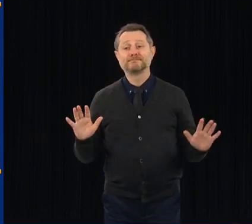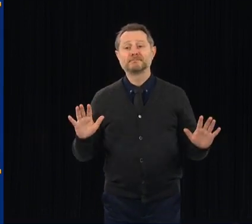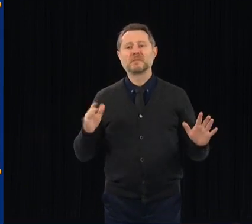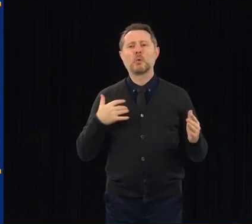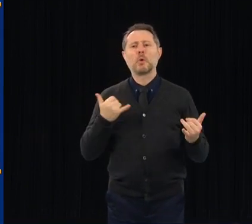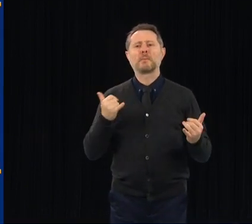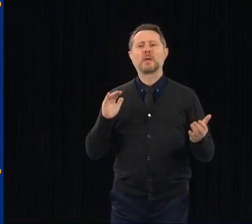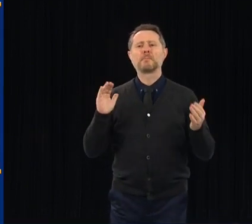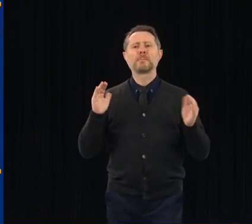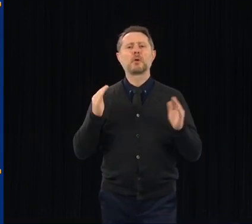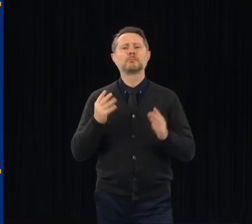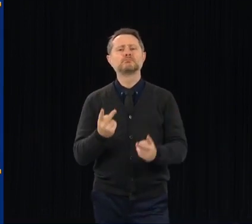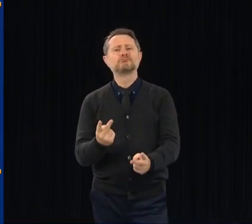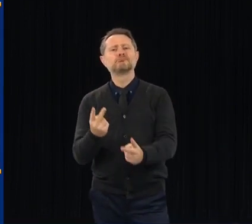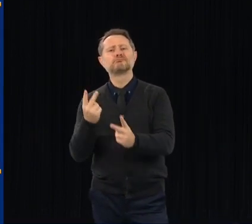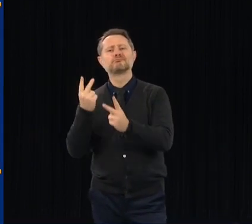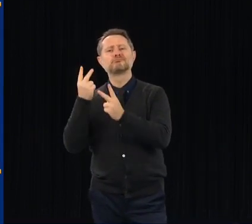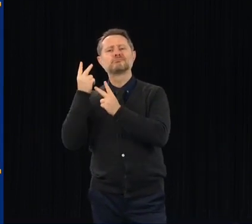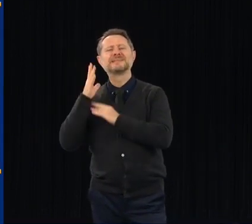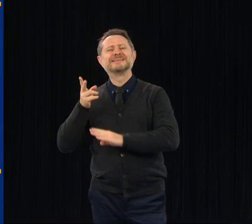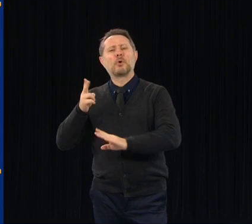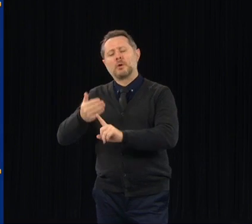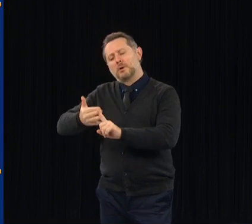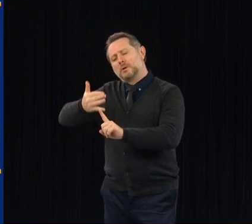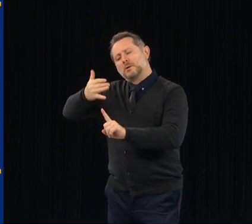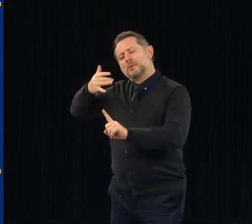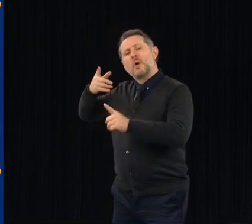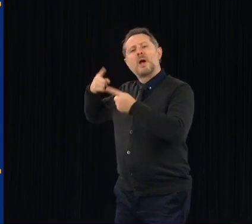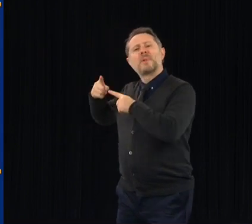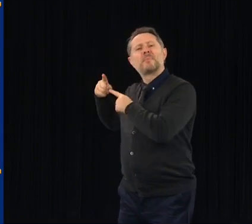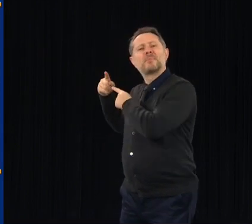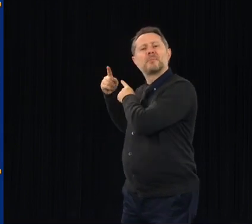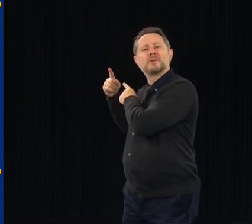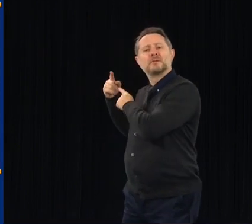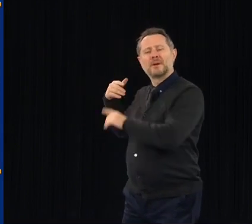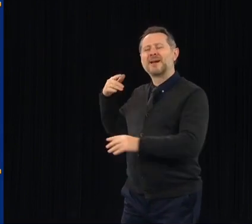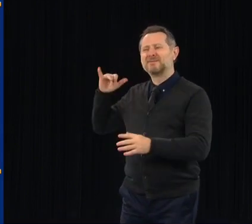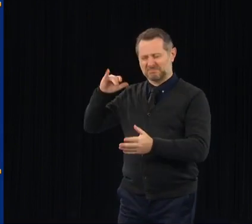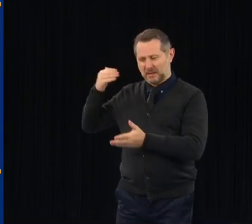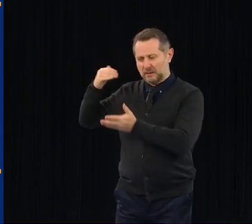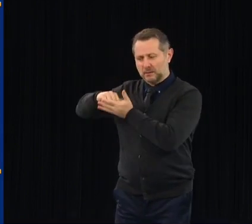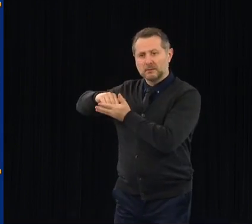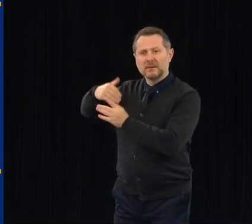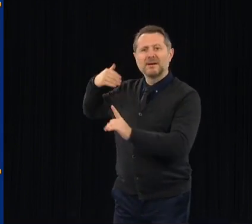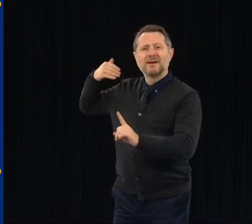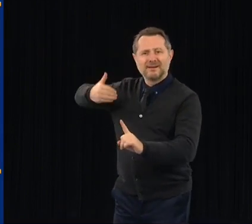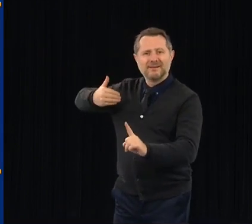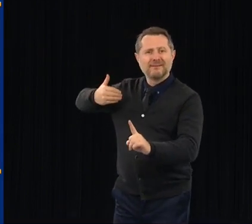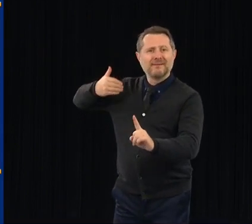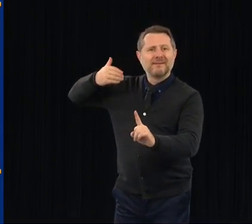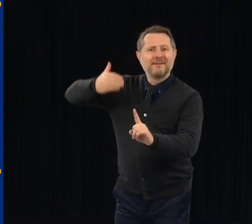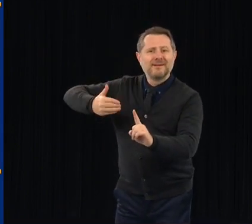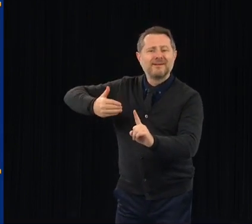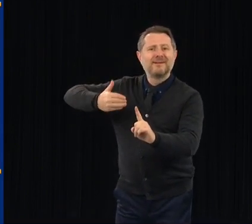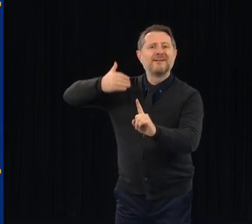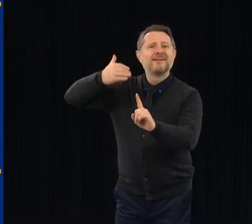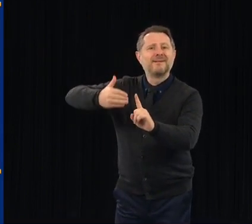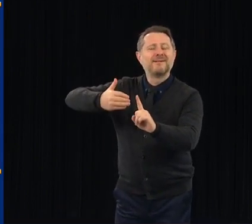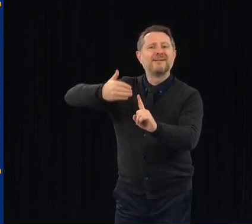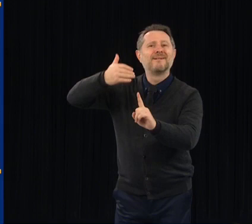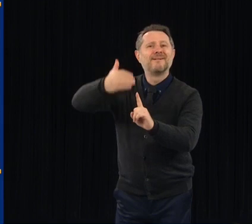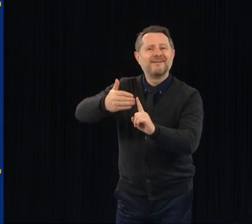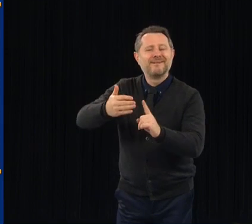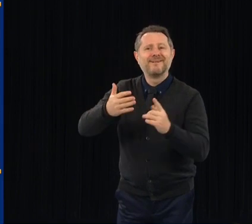right? Generations have gone through terrible times. So my challenge to them is, you find me